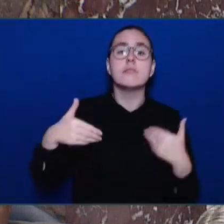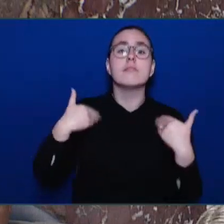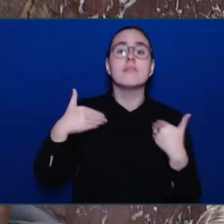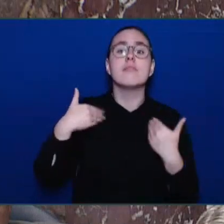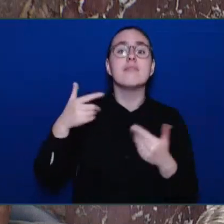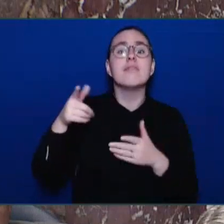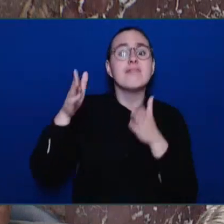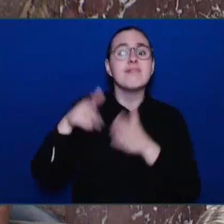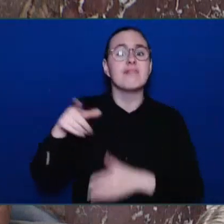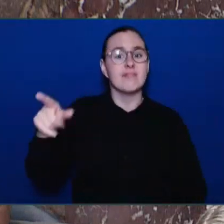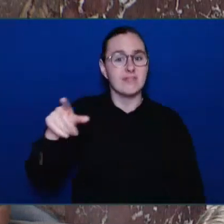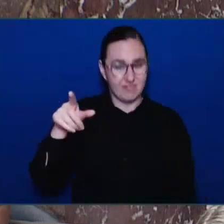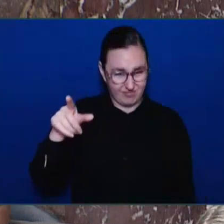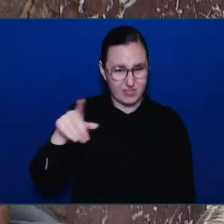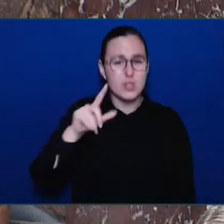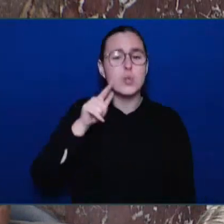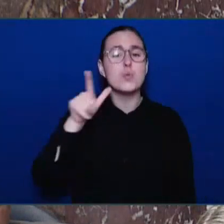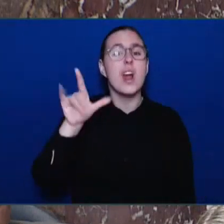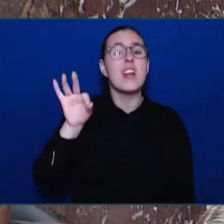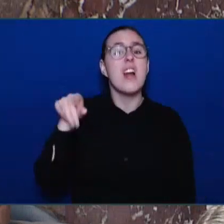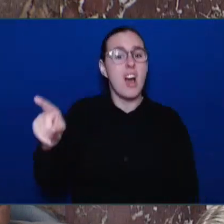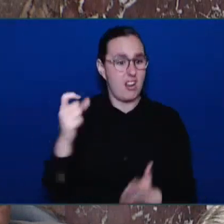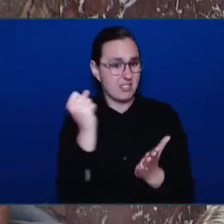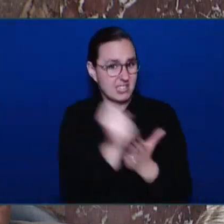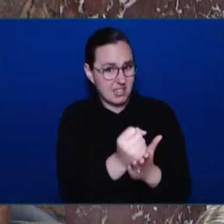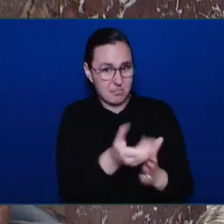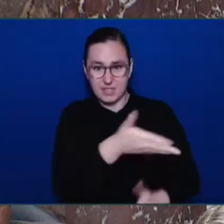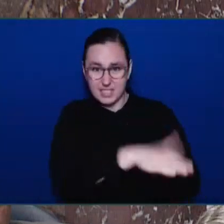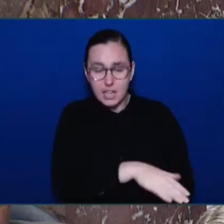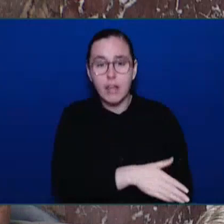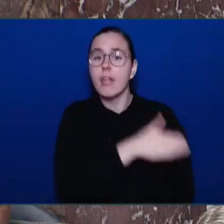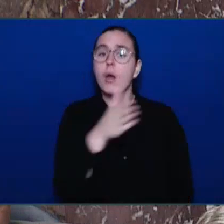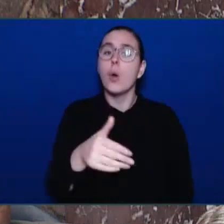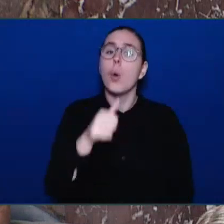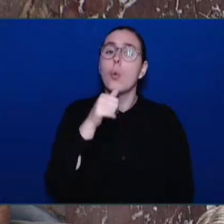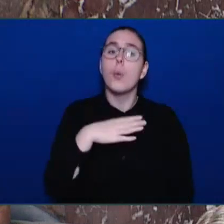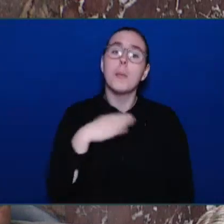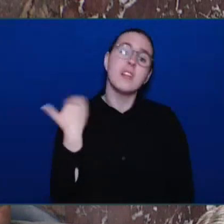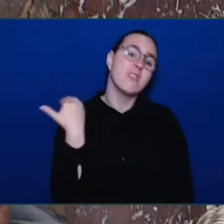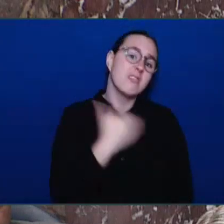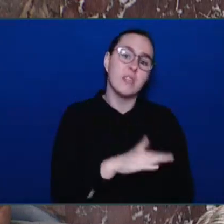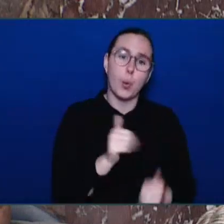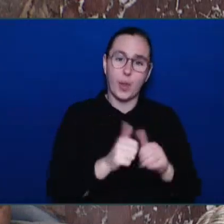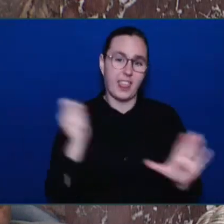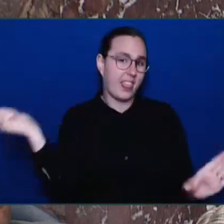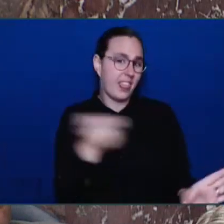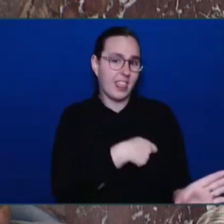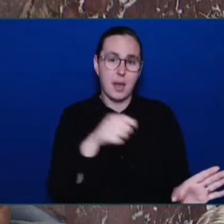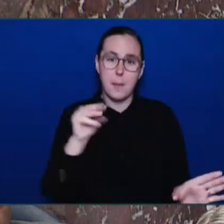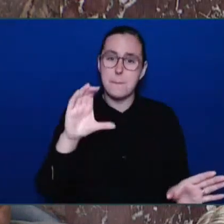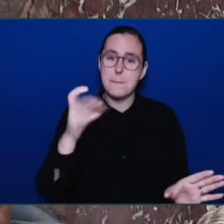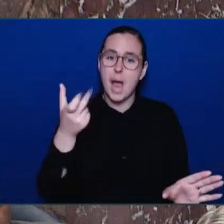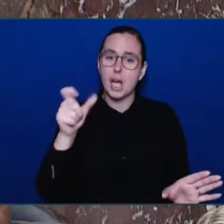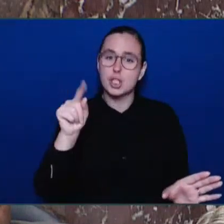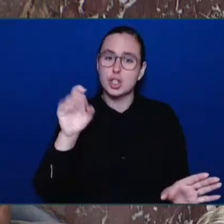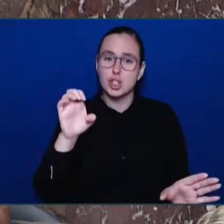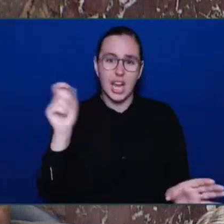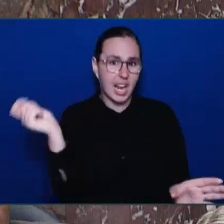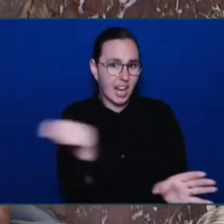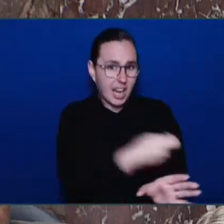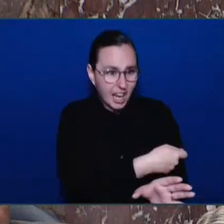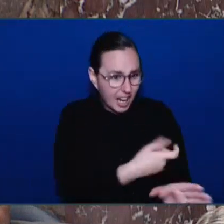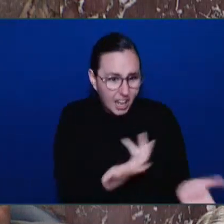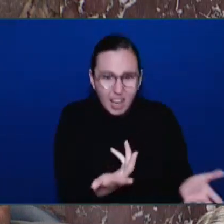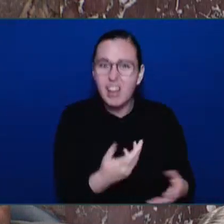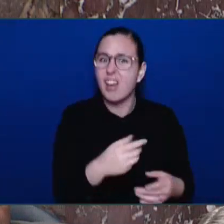slashed in the neck with a machete. Again, this weekend, another young mother with a child in a stroller who had her child